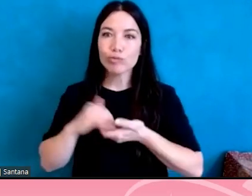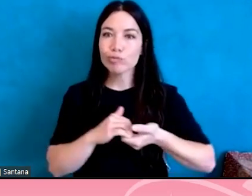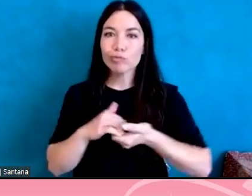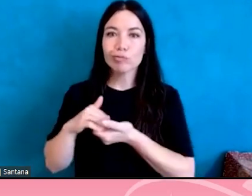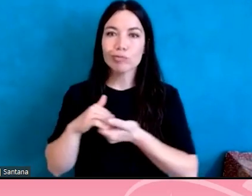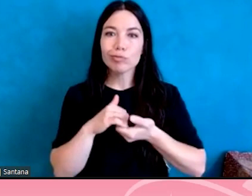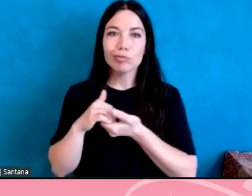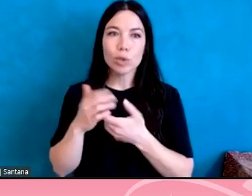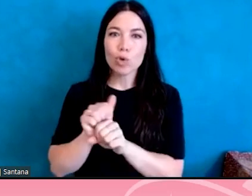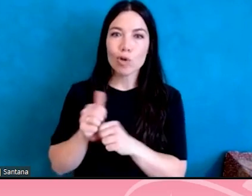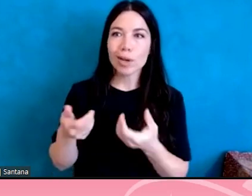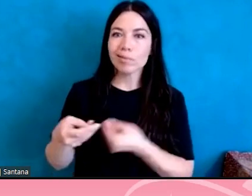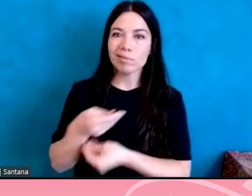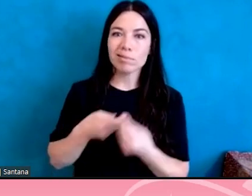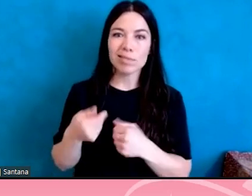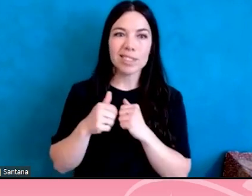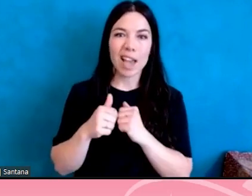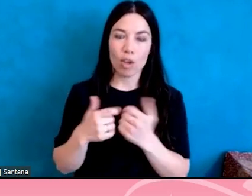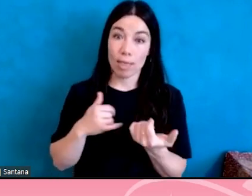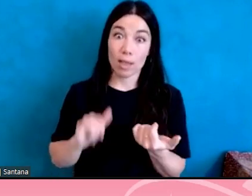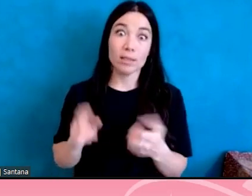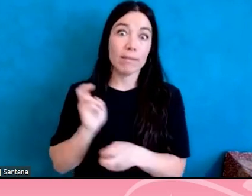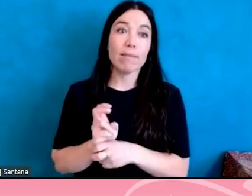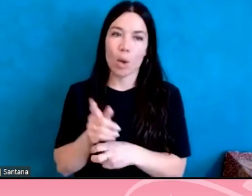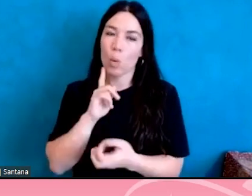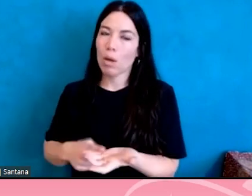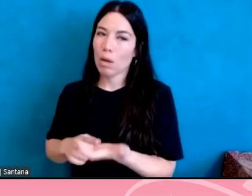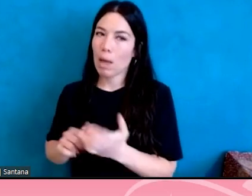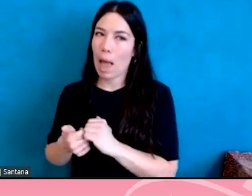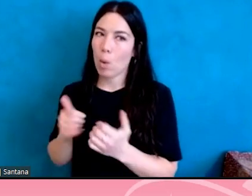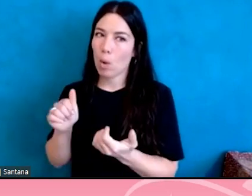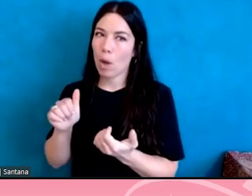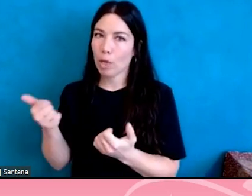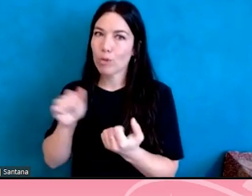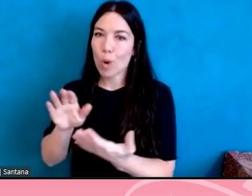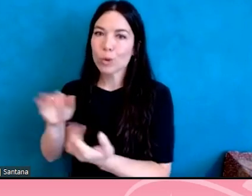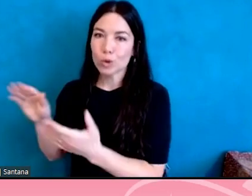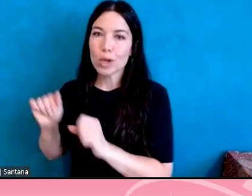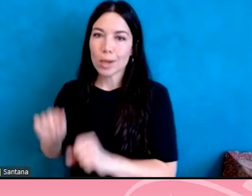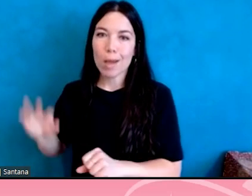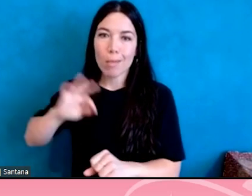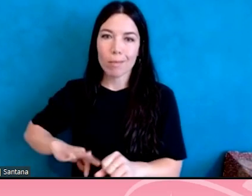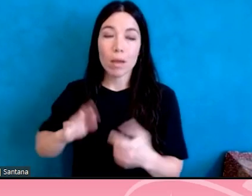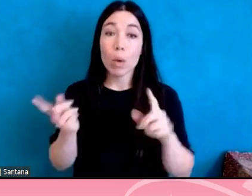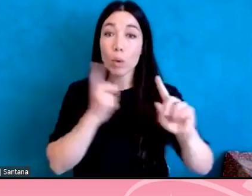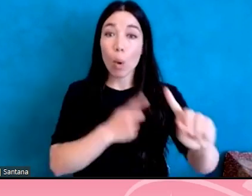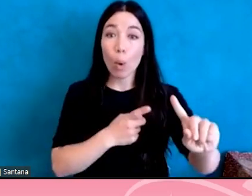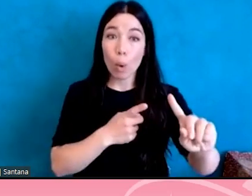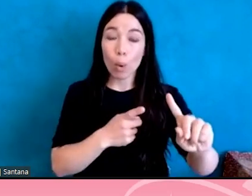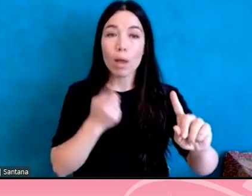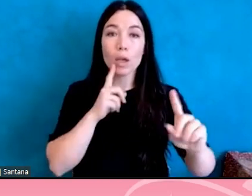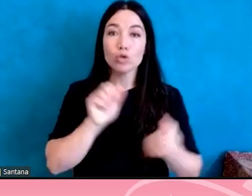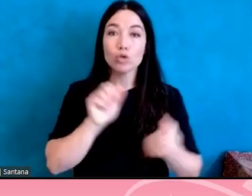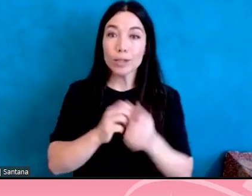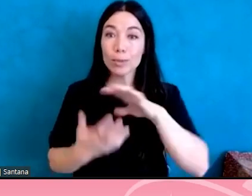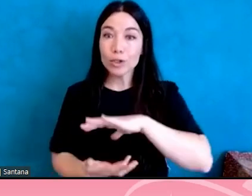And we're going to talk about some other ways that that can be approached. The goal is the cultural transformation, both of the community and the